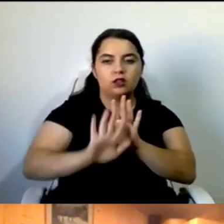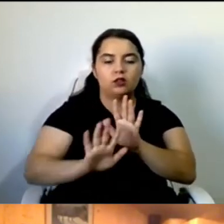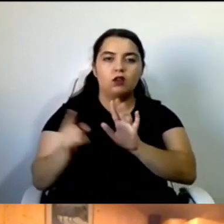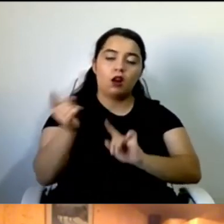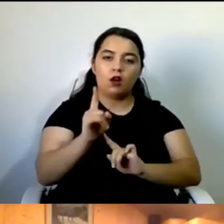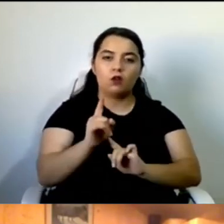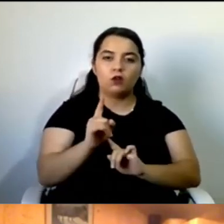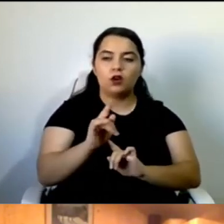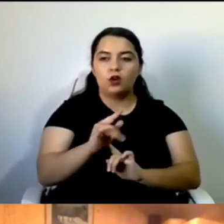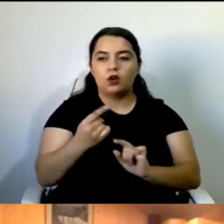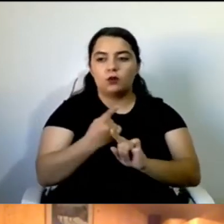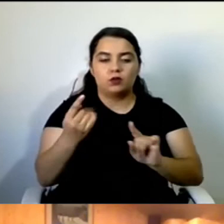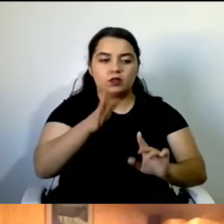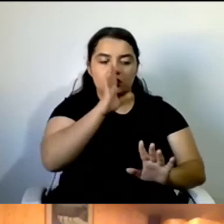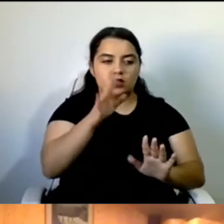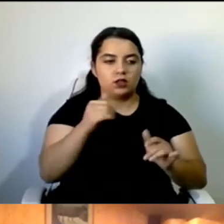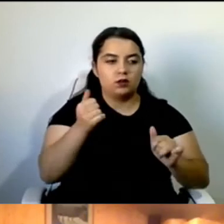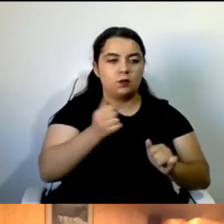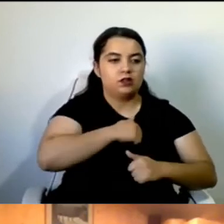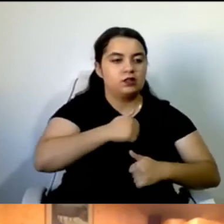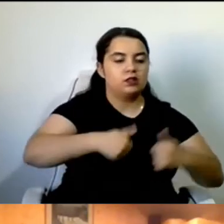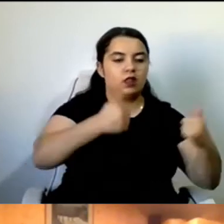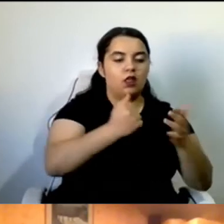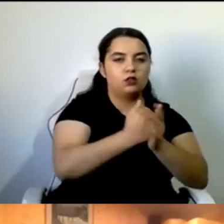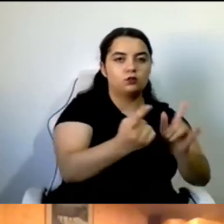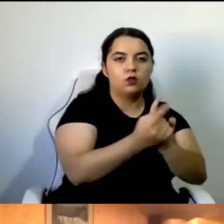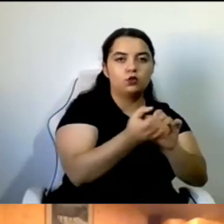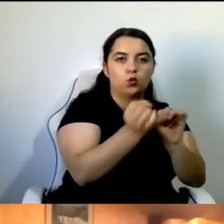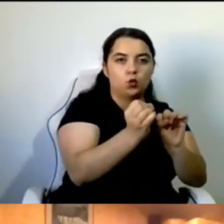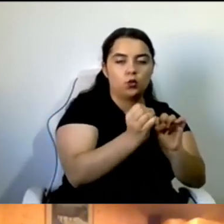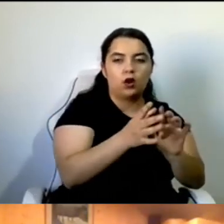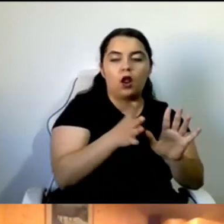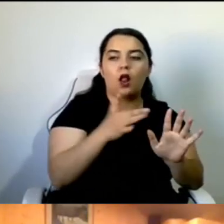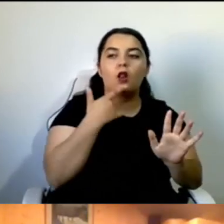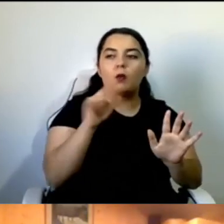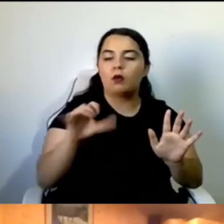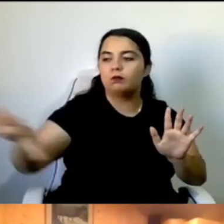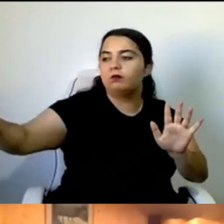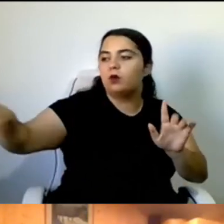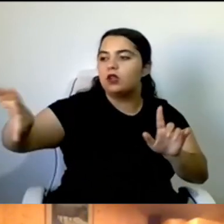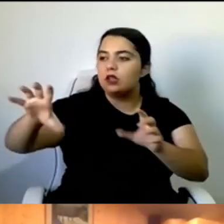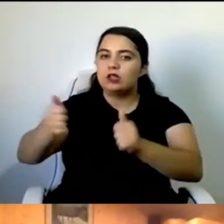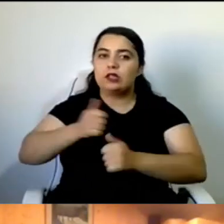through its tax money, and it's either through the municipality or the state.